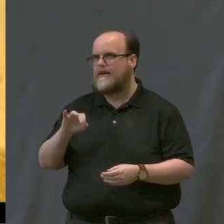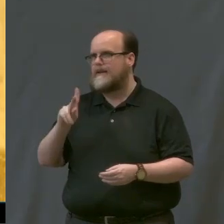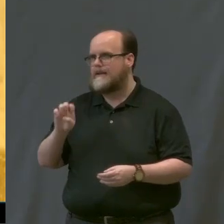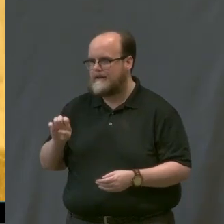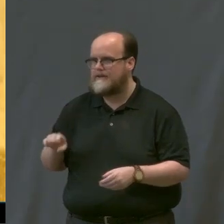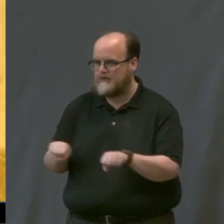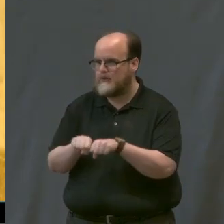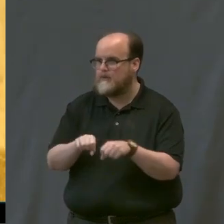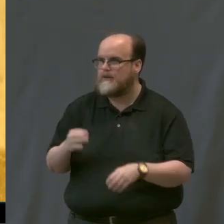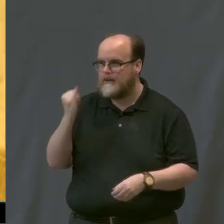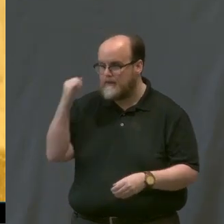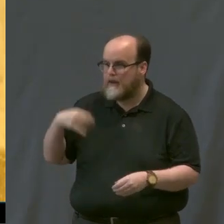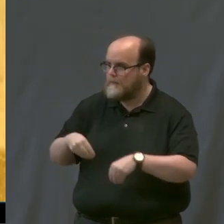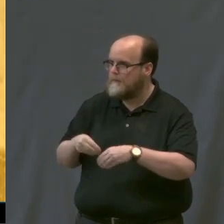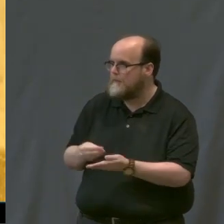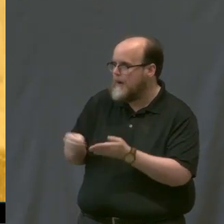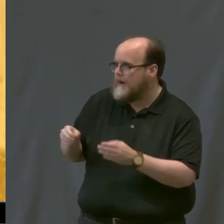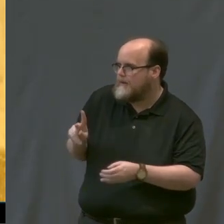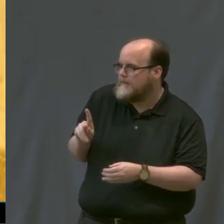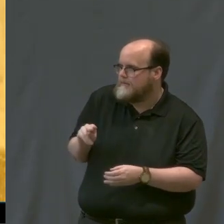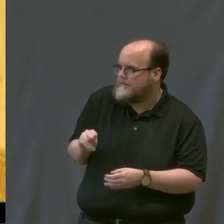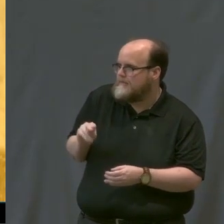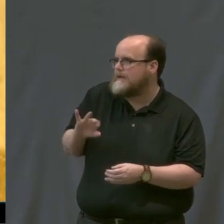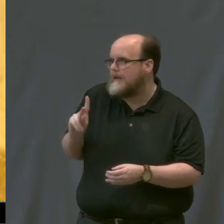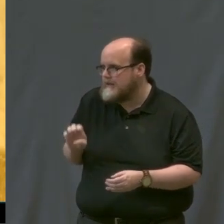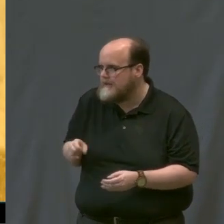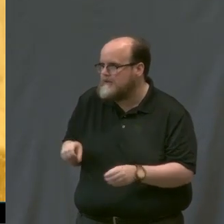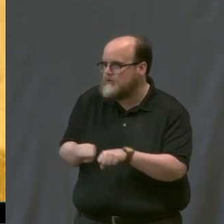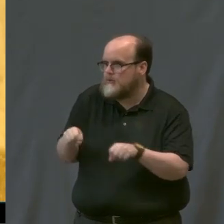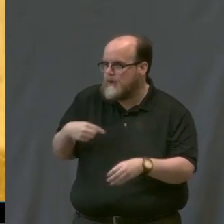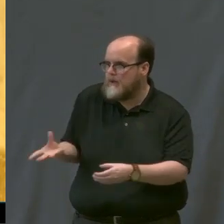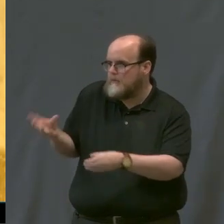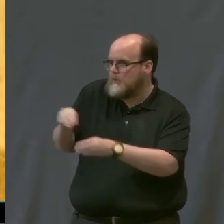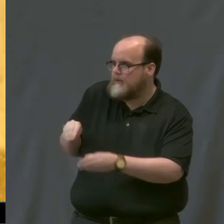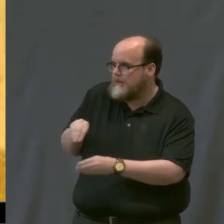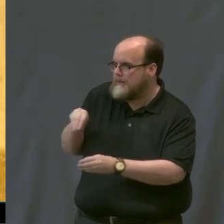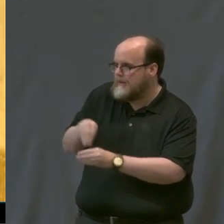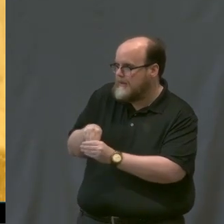I participating in what Nike as a company is trying to promote?